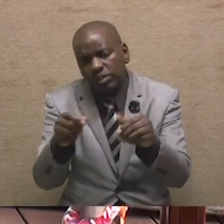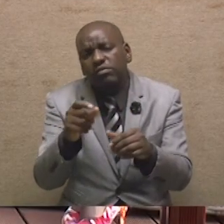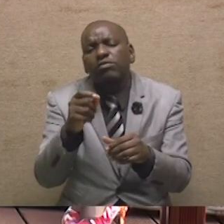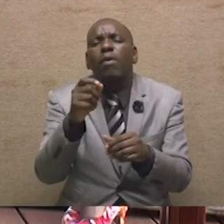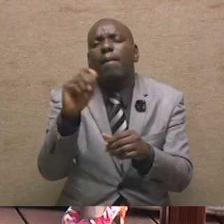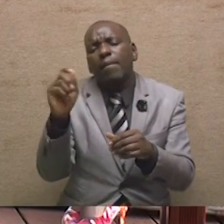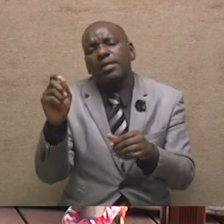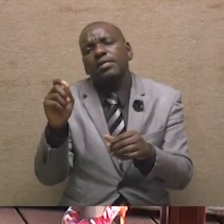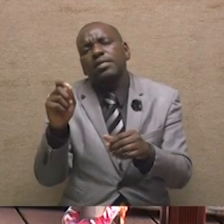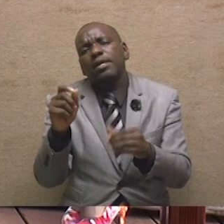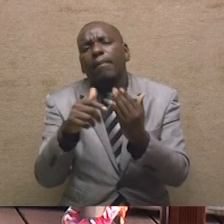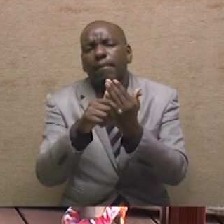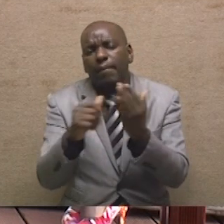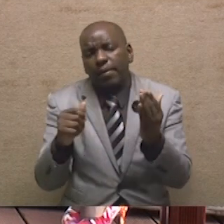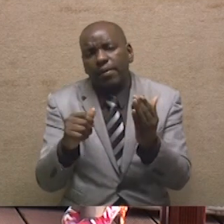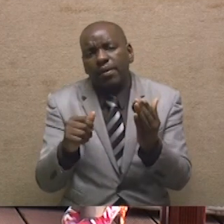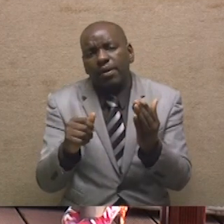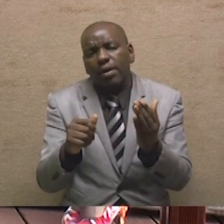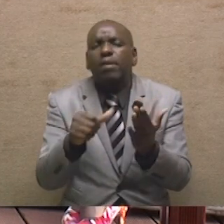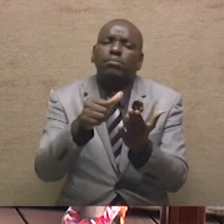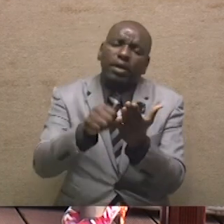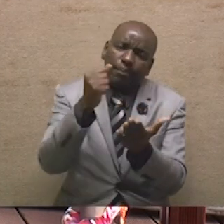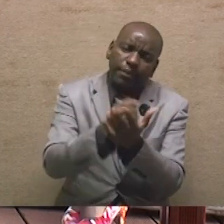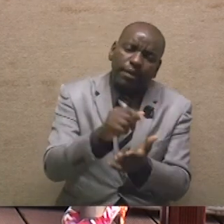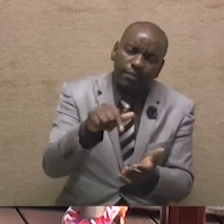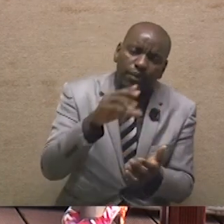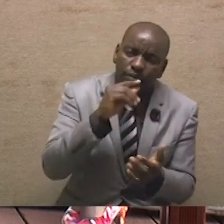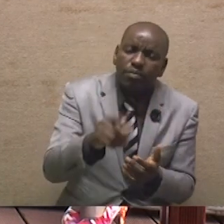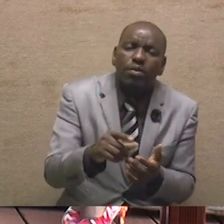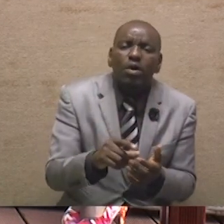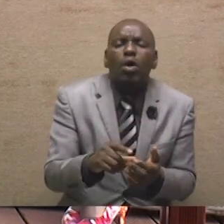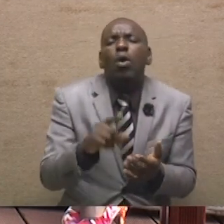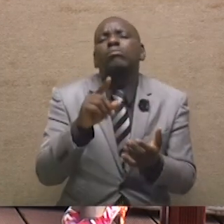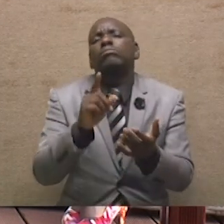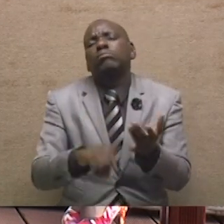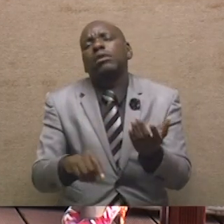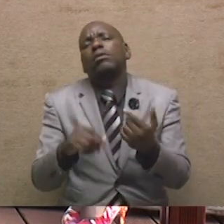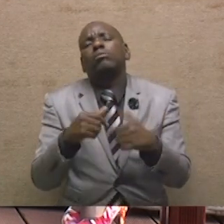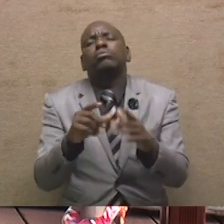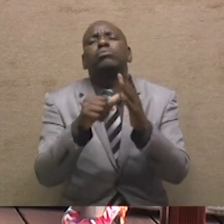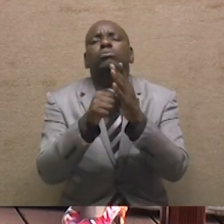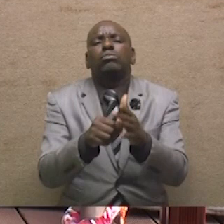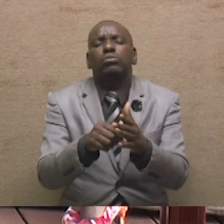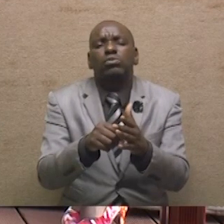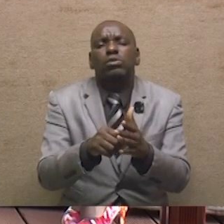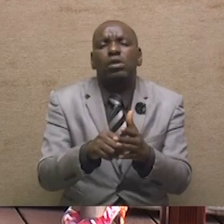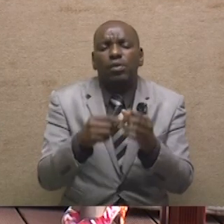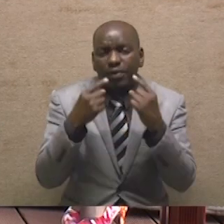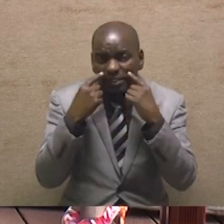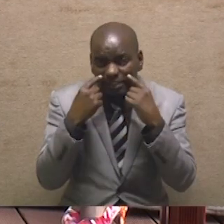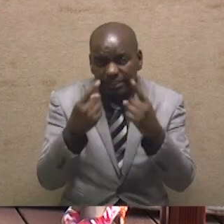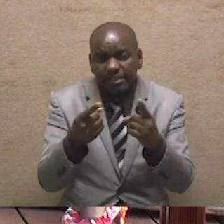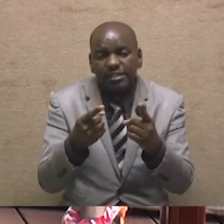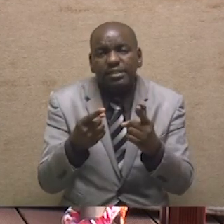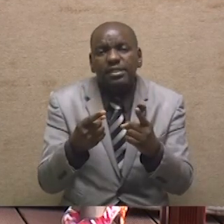fees. Is it to fail to pay or to fail to register? Yeah. Well, once you're, as I said, we are witnessing a